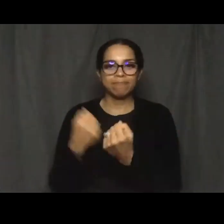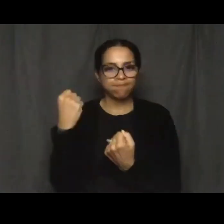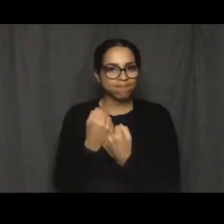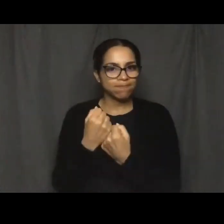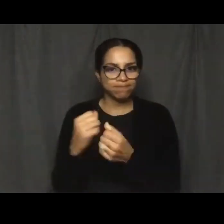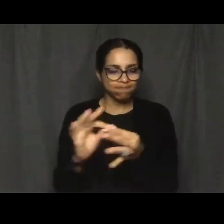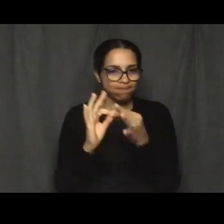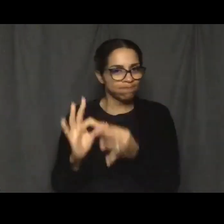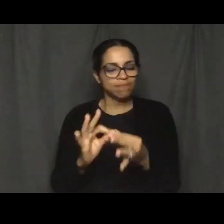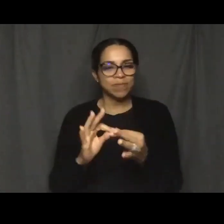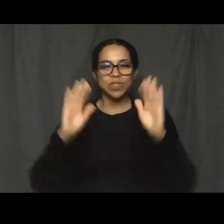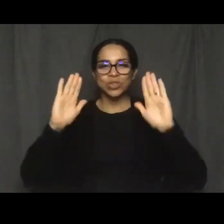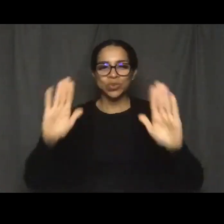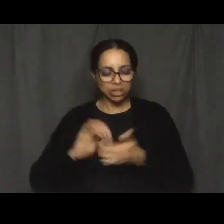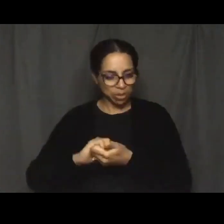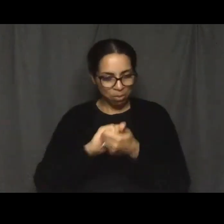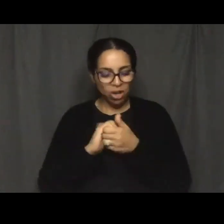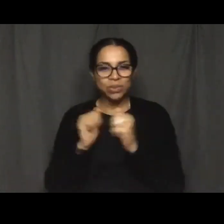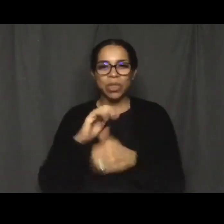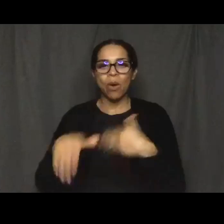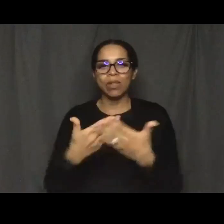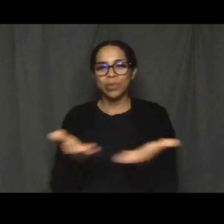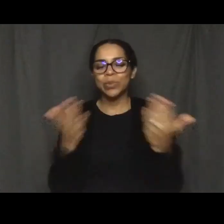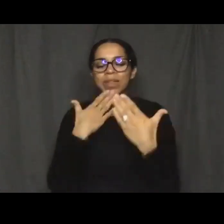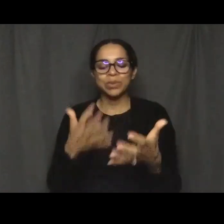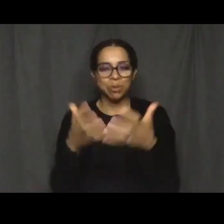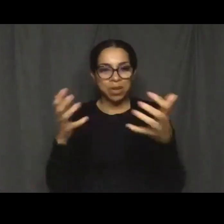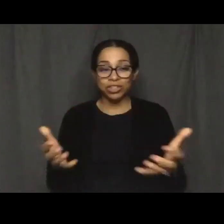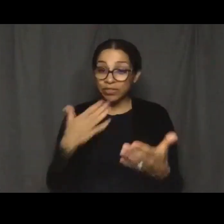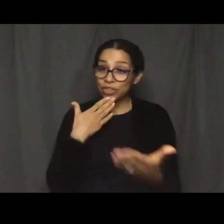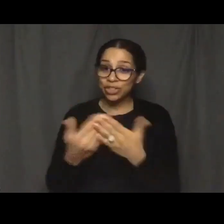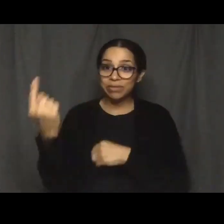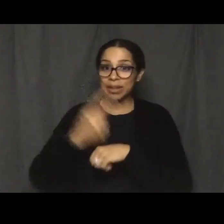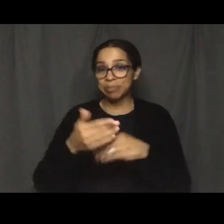Yeah, it's great to be in partnership with all of you. Thank you so much, and enjoy the rest of your morning.